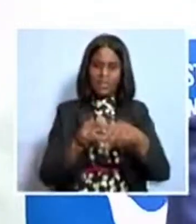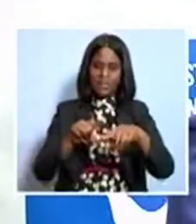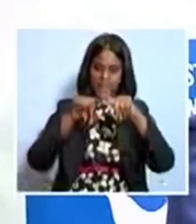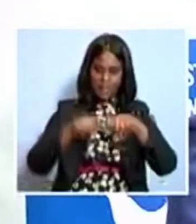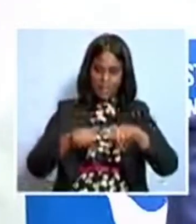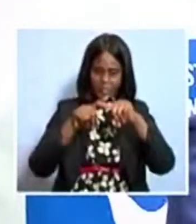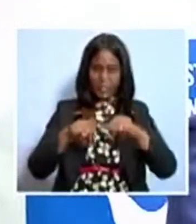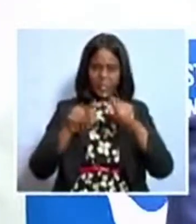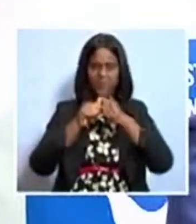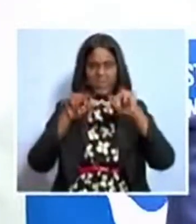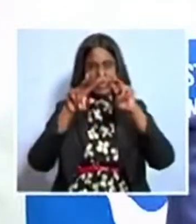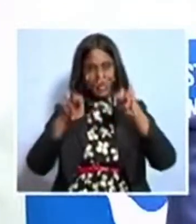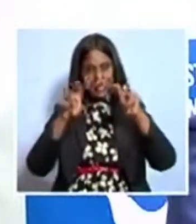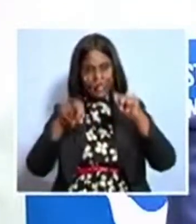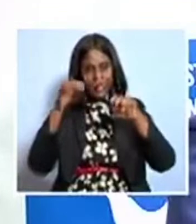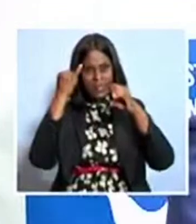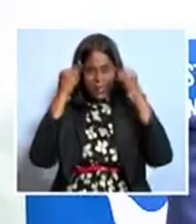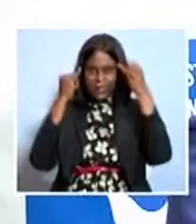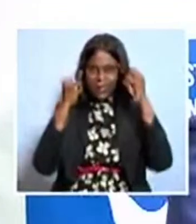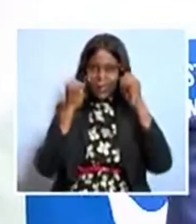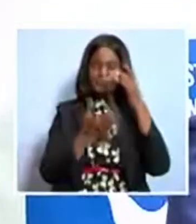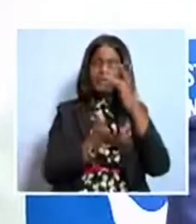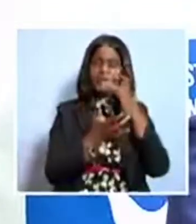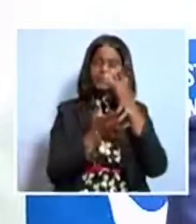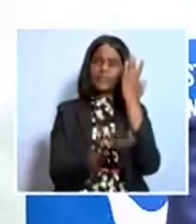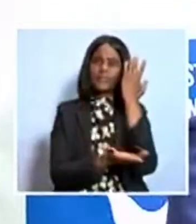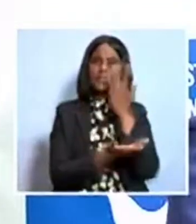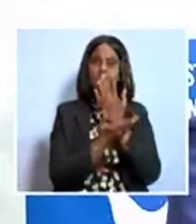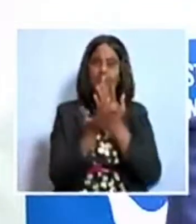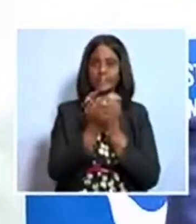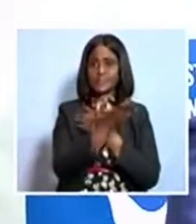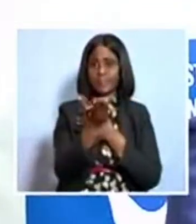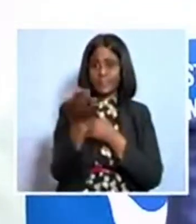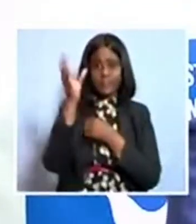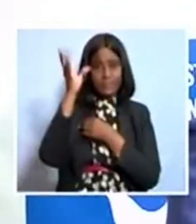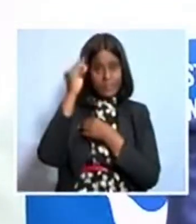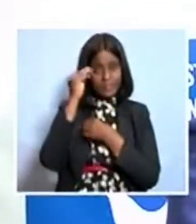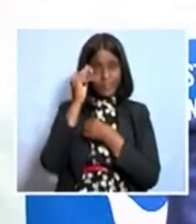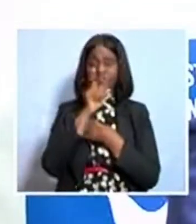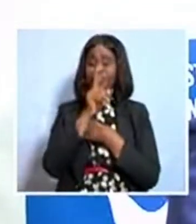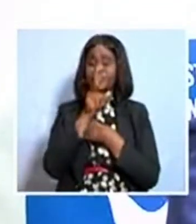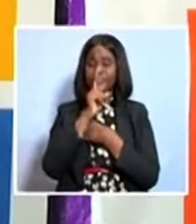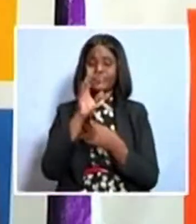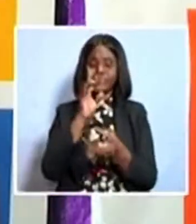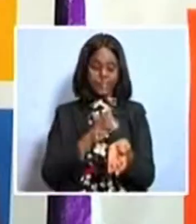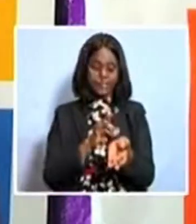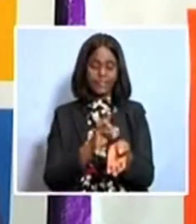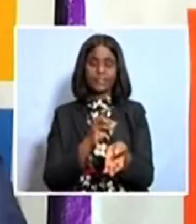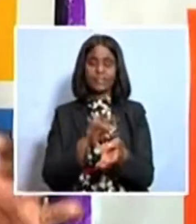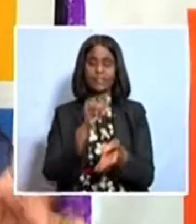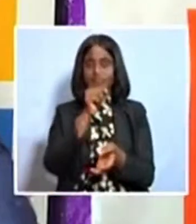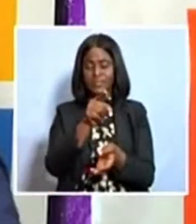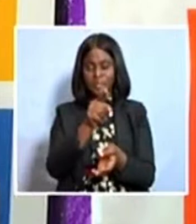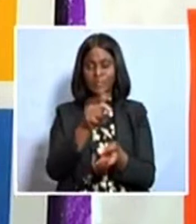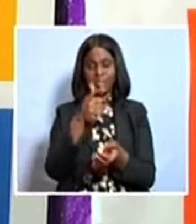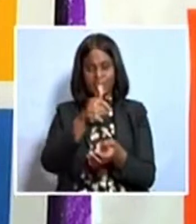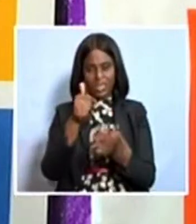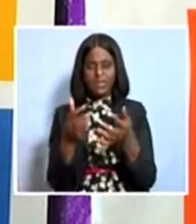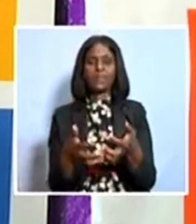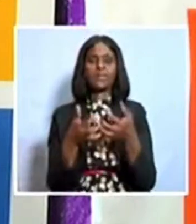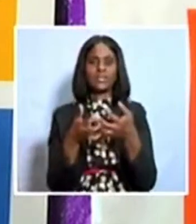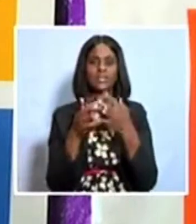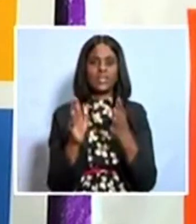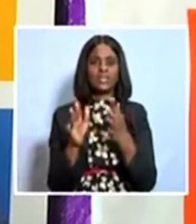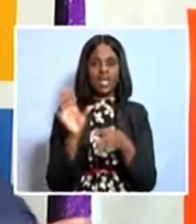research, innovation, technology to improve some of those experiences? All right. Doc, you are an engineer by